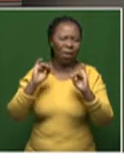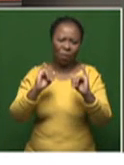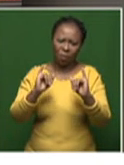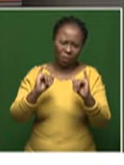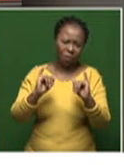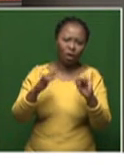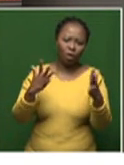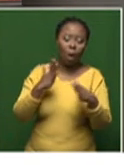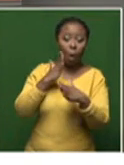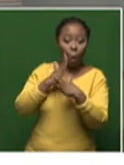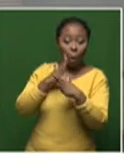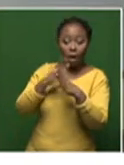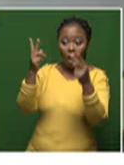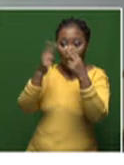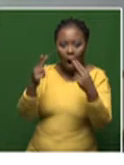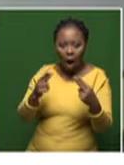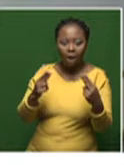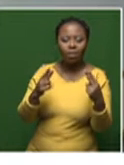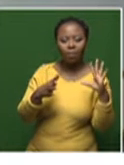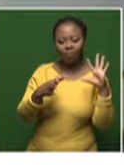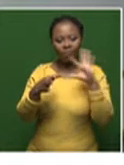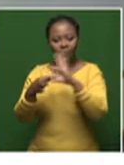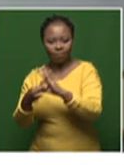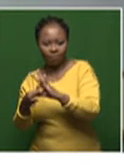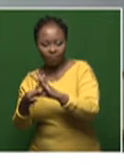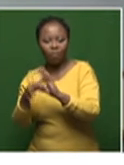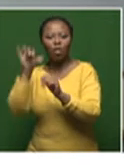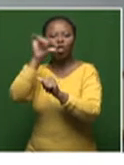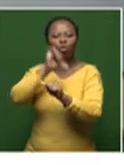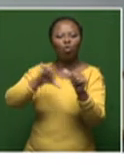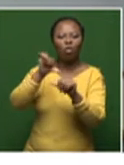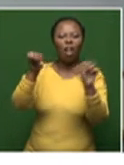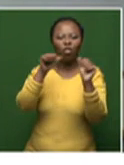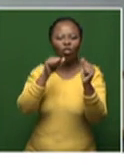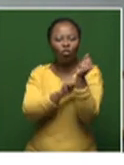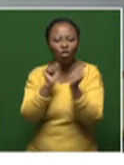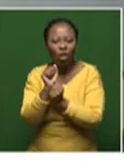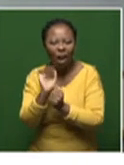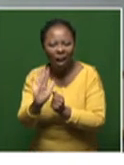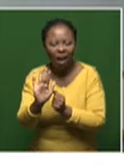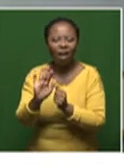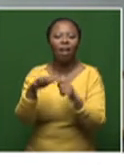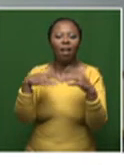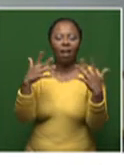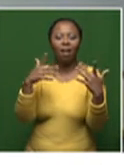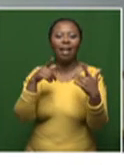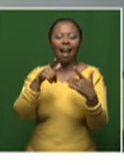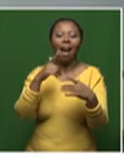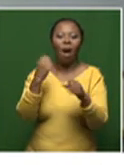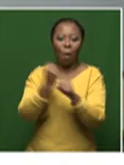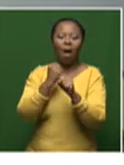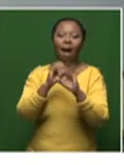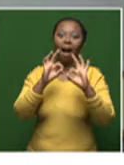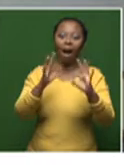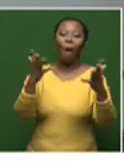was very much, to do with our social structure. And therefore that work seemed relevant to